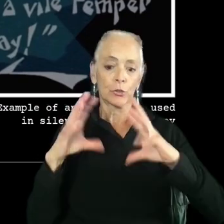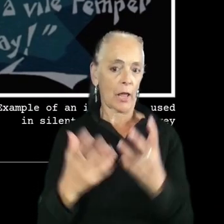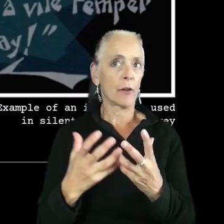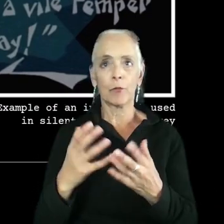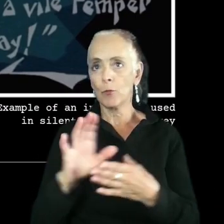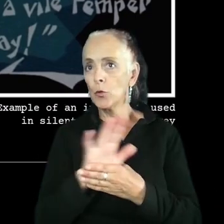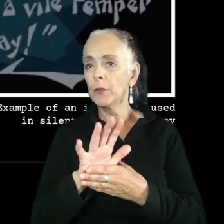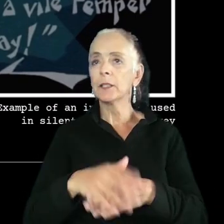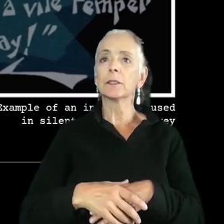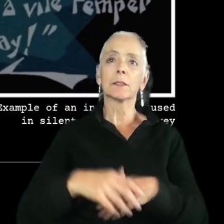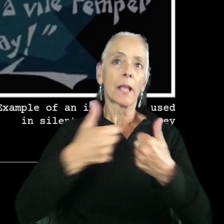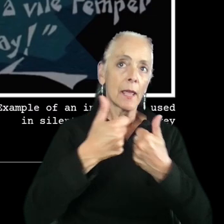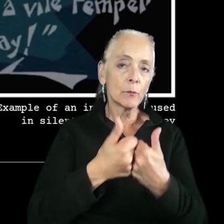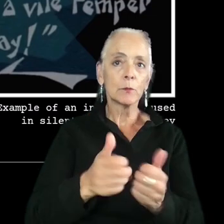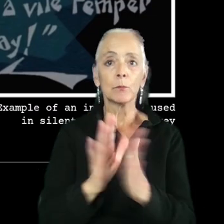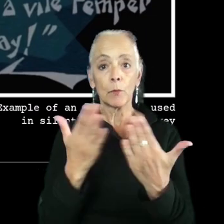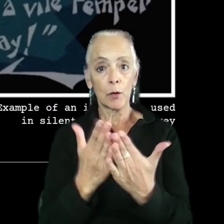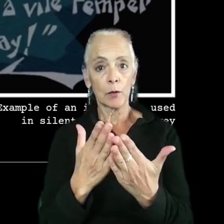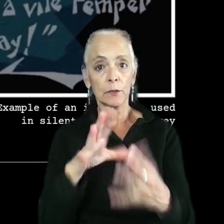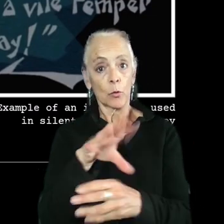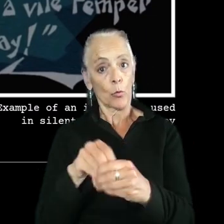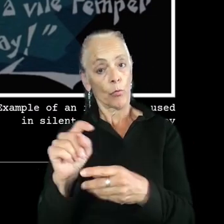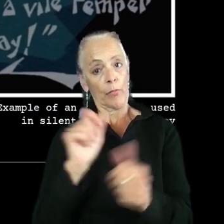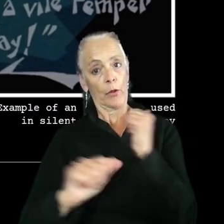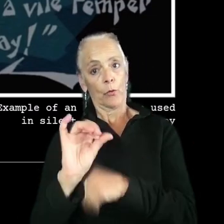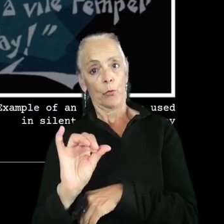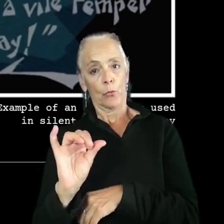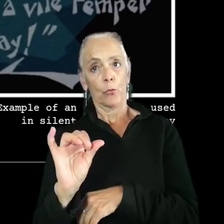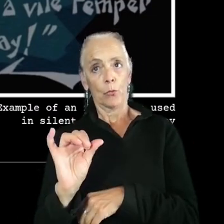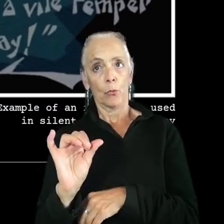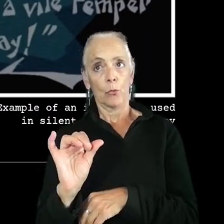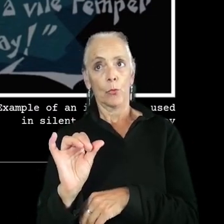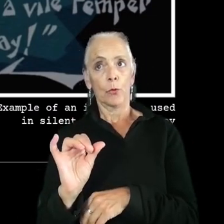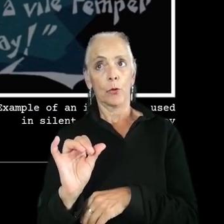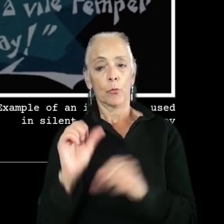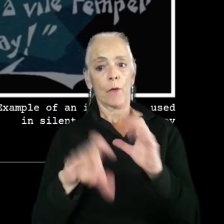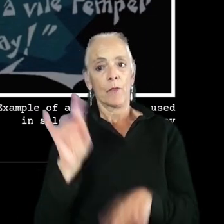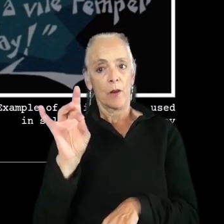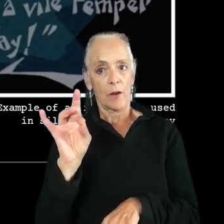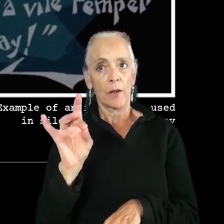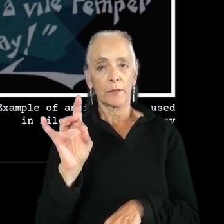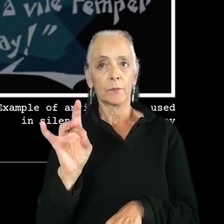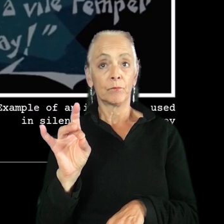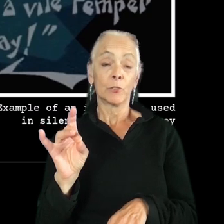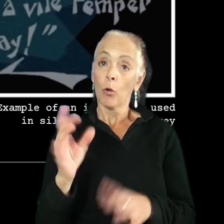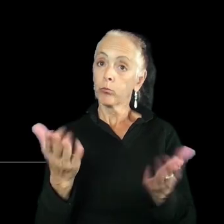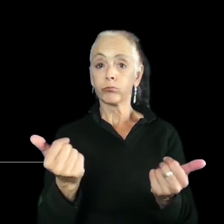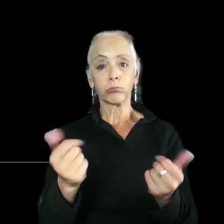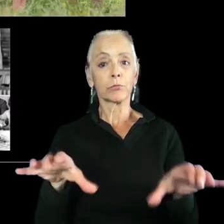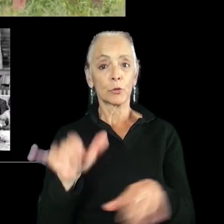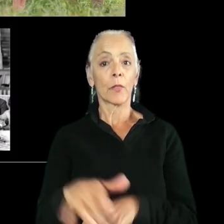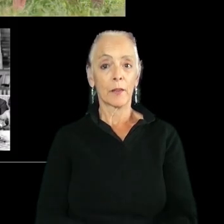uh games books uh even theater uh pieces that you can look into and i definitely invite you to do that